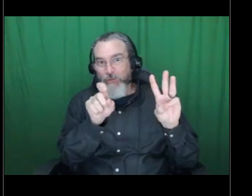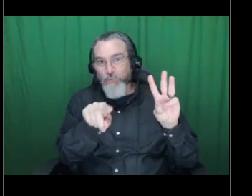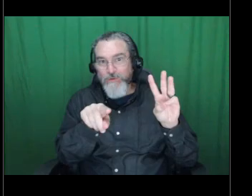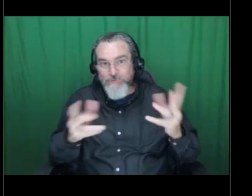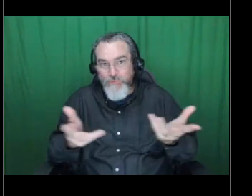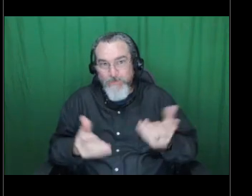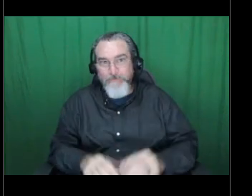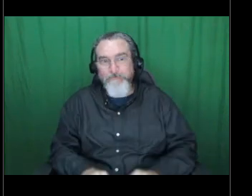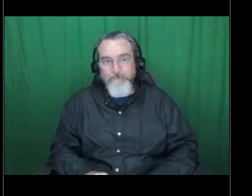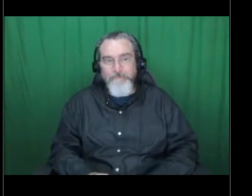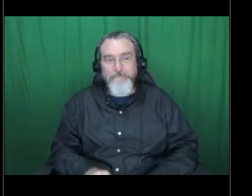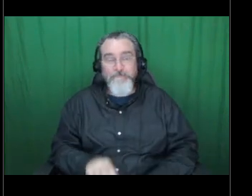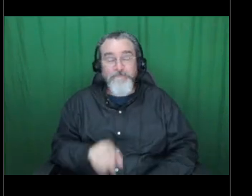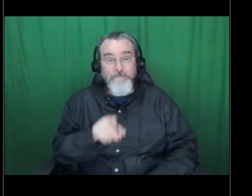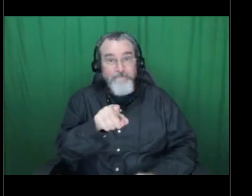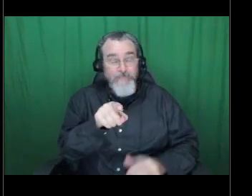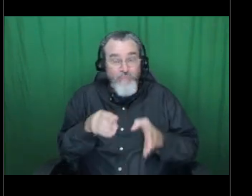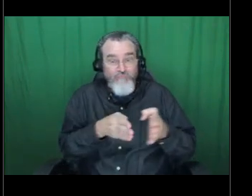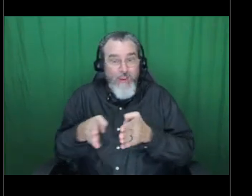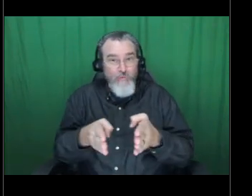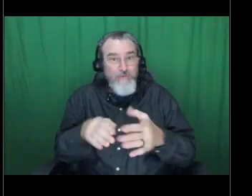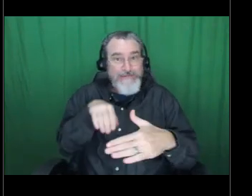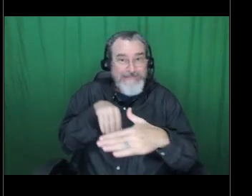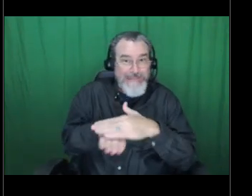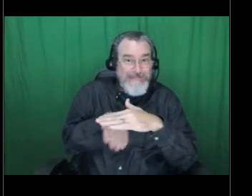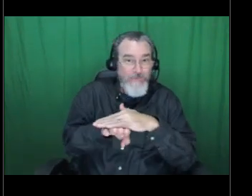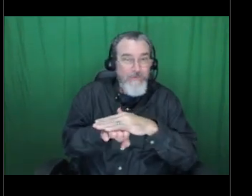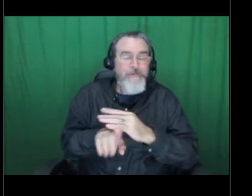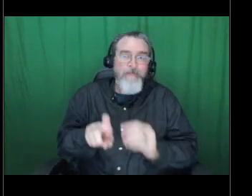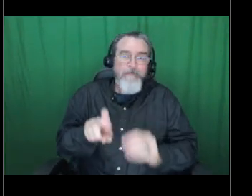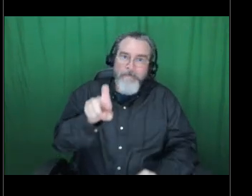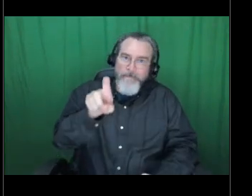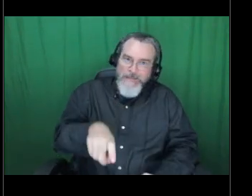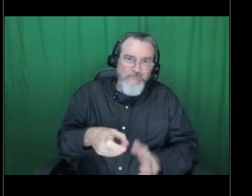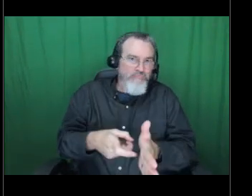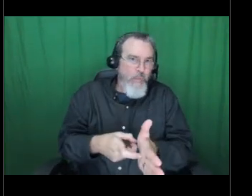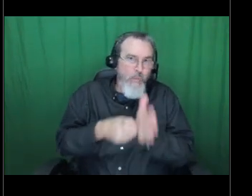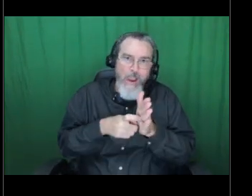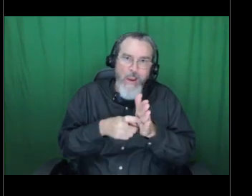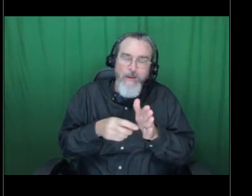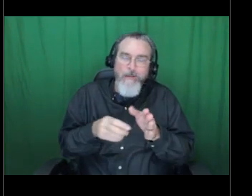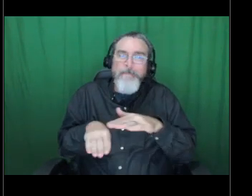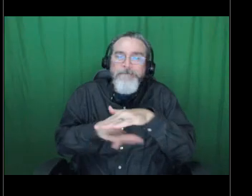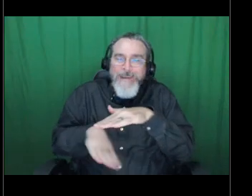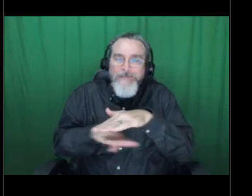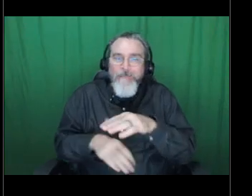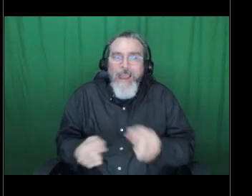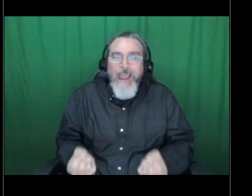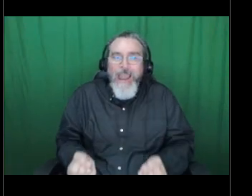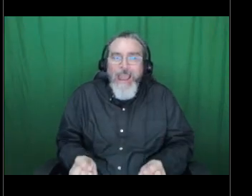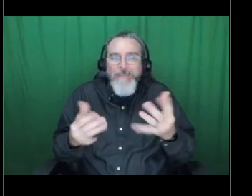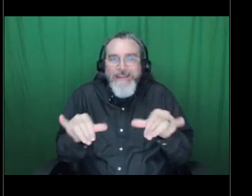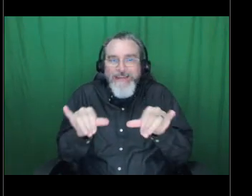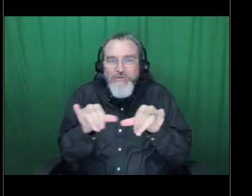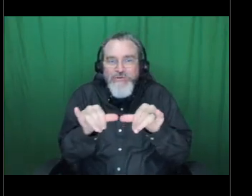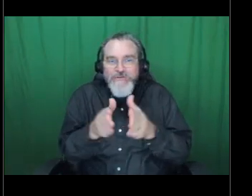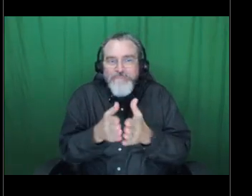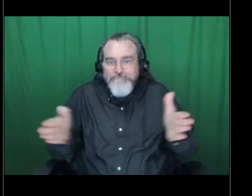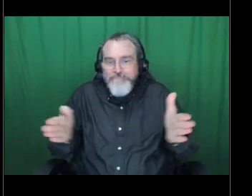an accessible route must have a minimum width of blank inches. The first selection